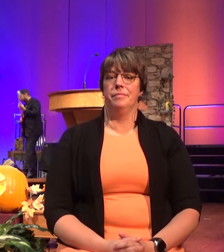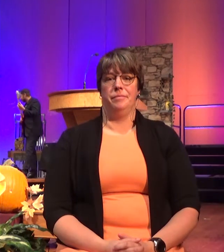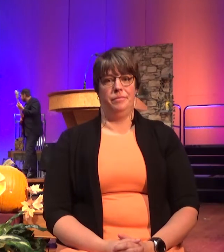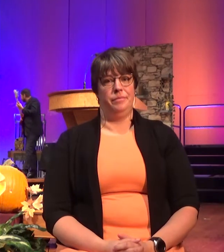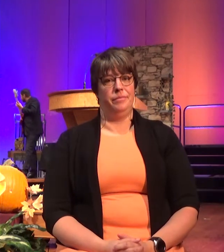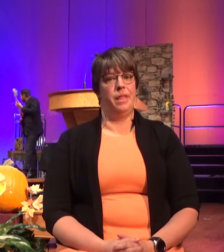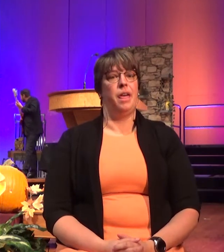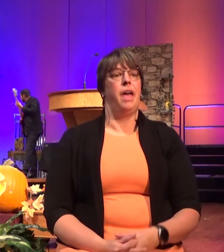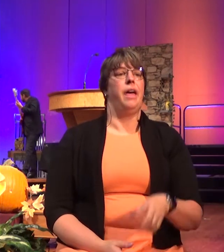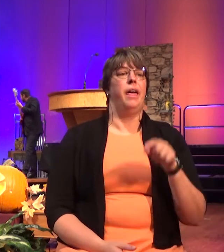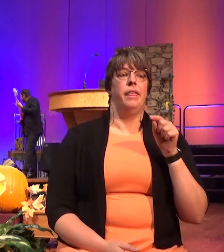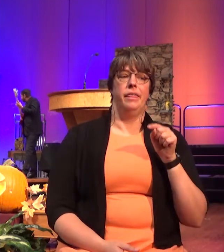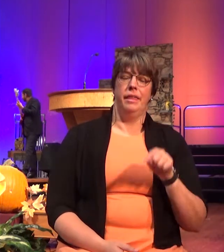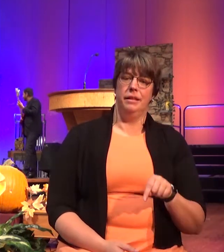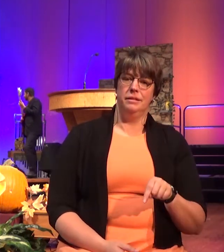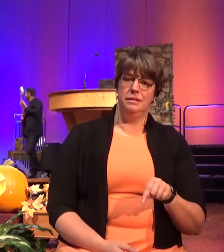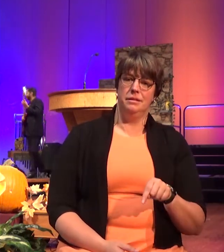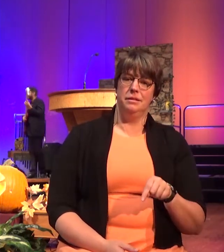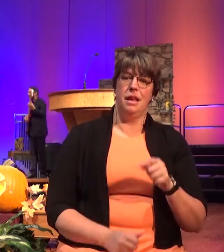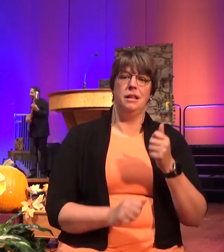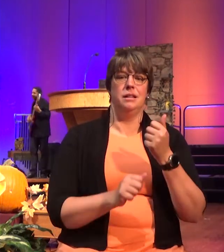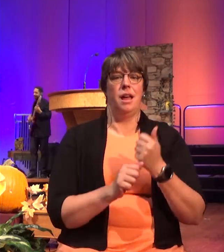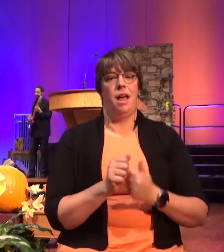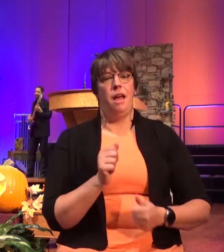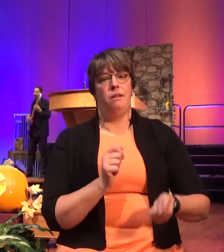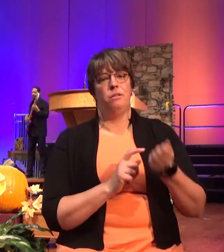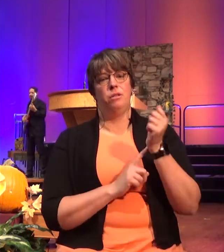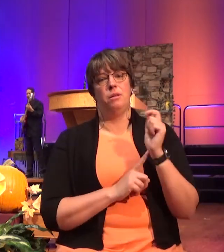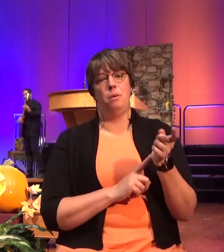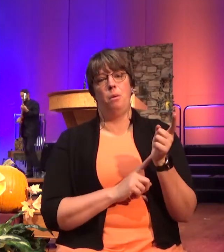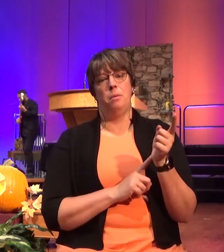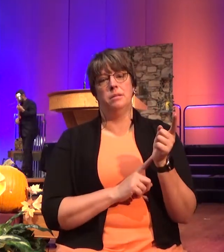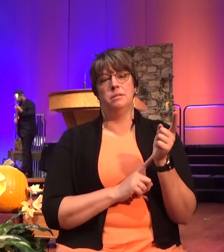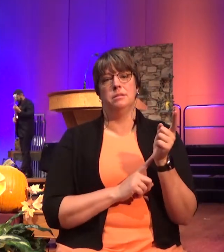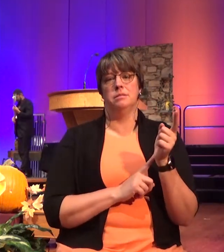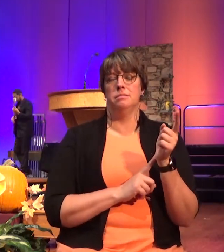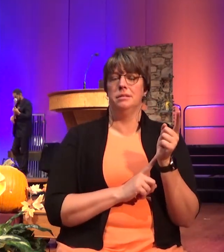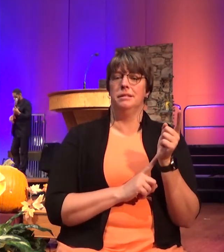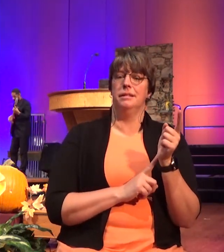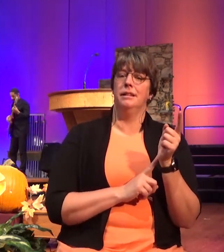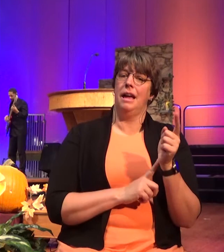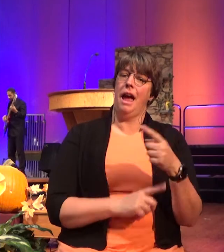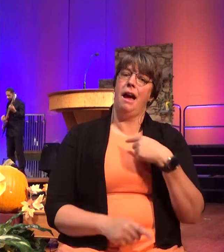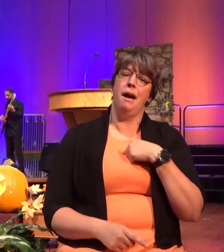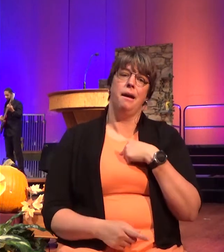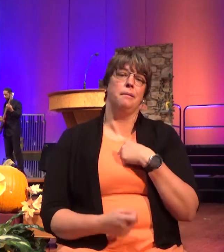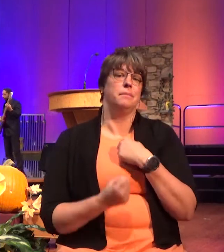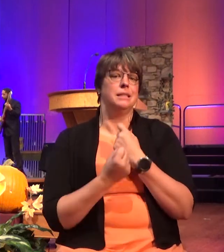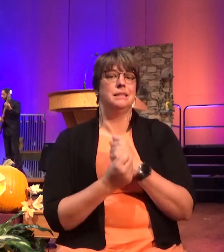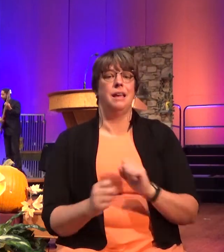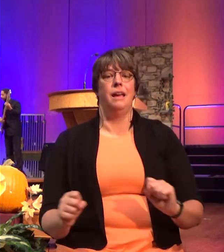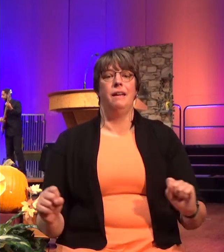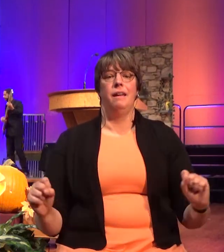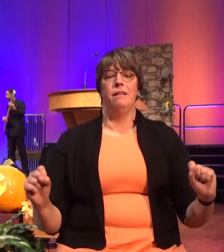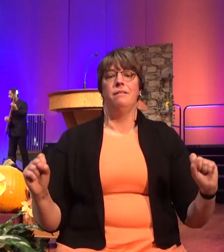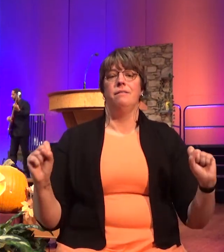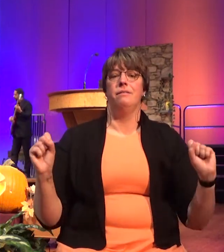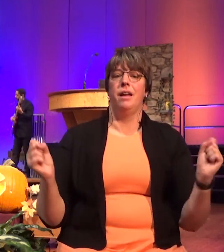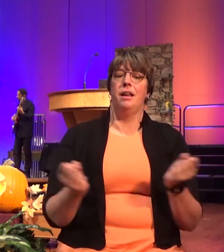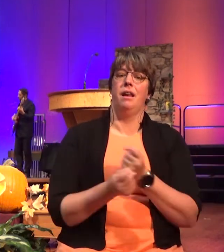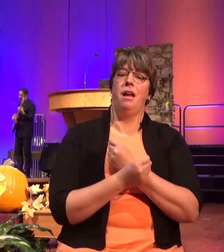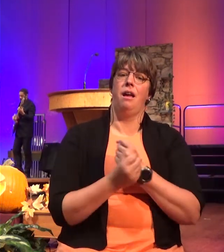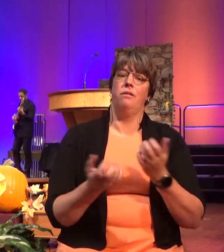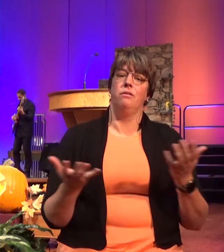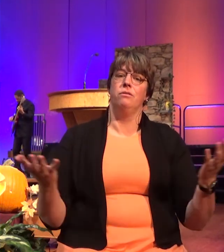In this and every moment, I am safe and all